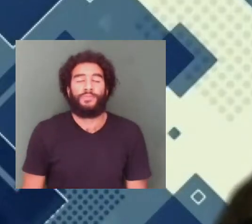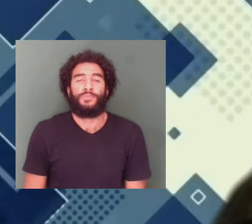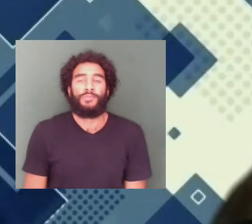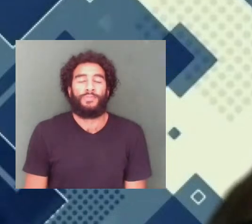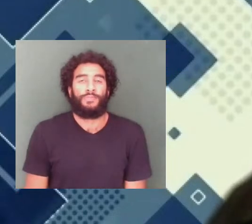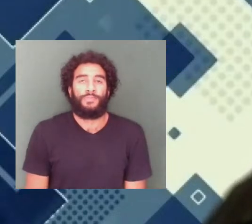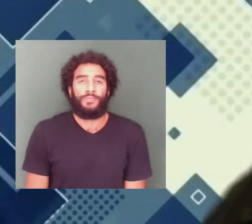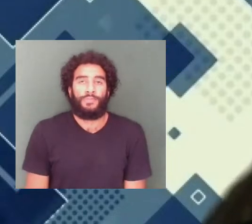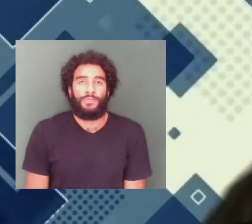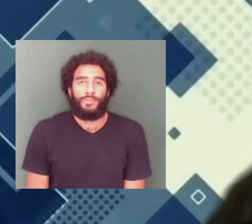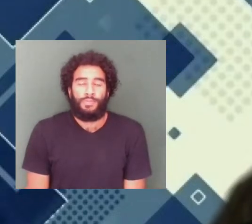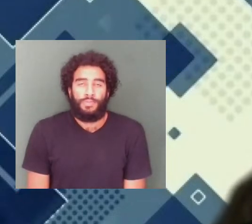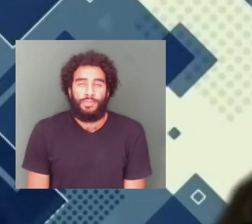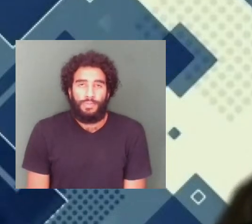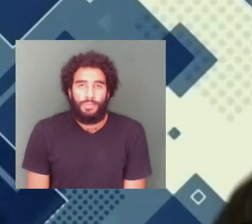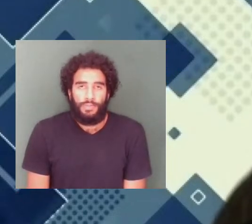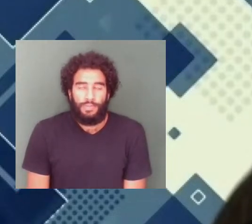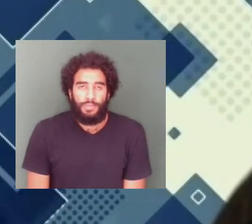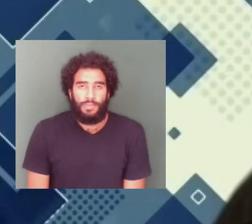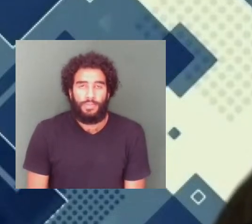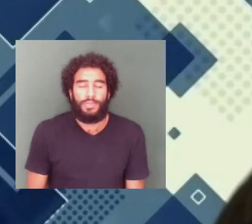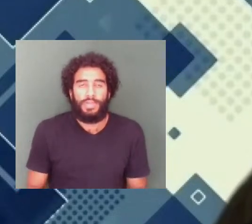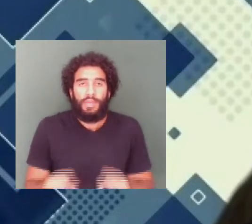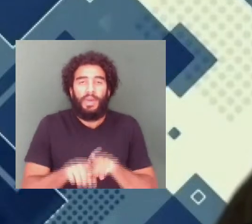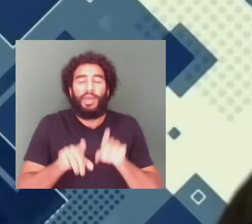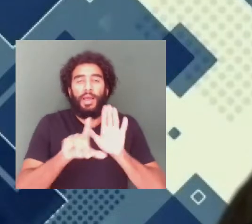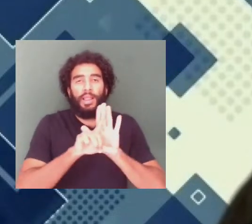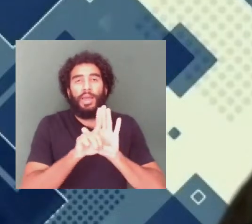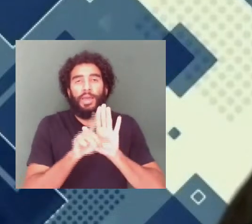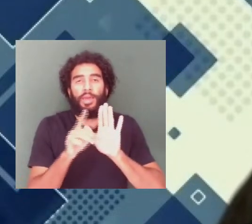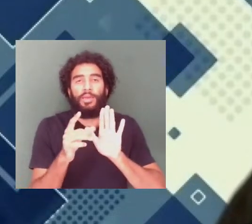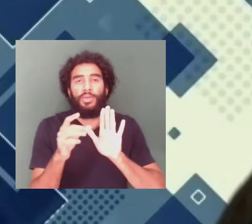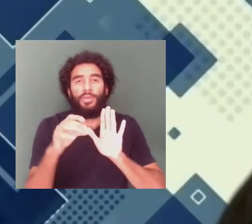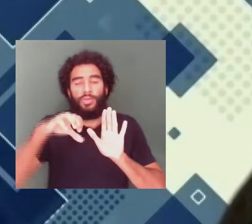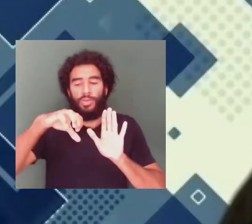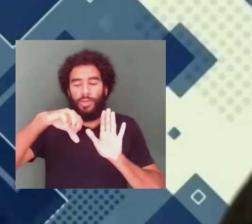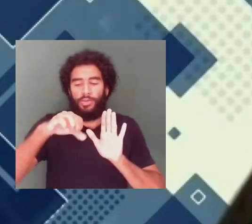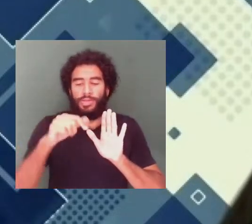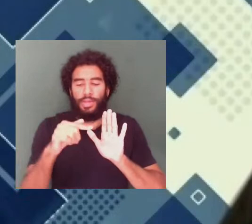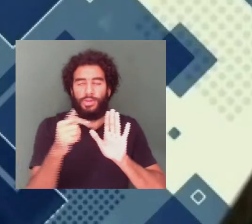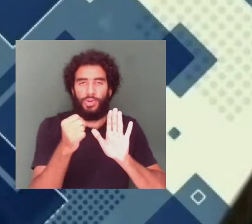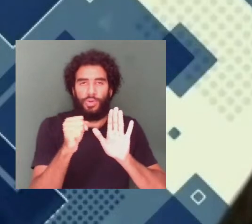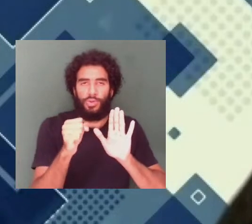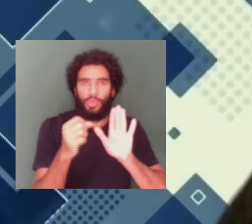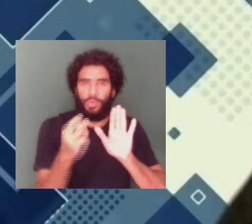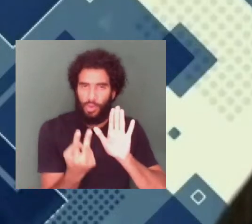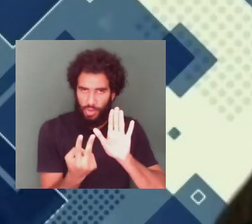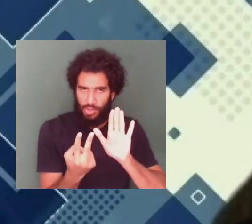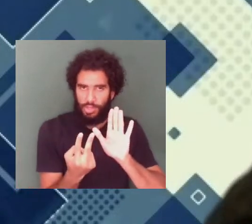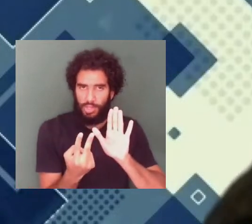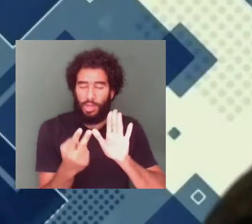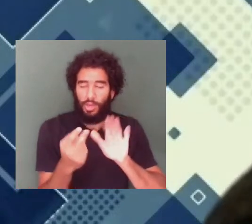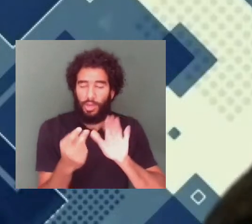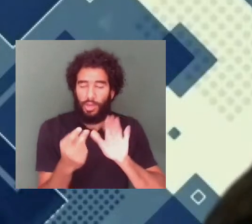competency for the national system of surveillance, of sanitary